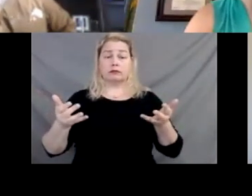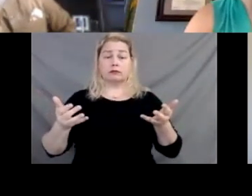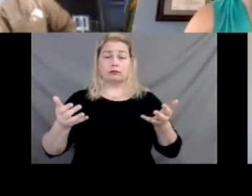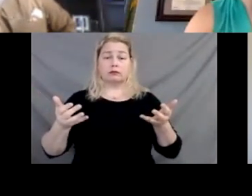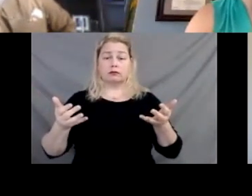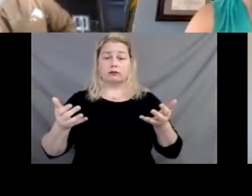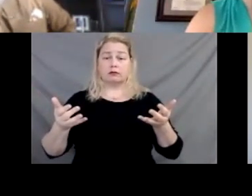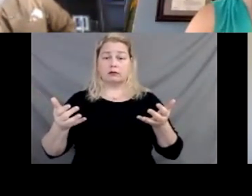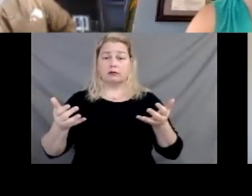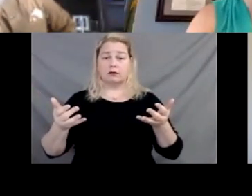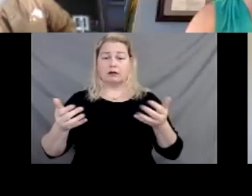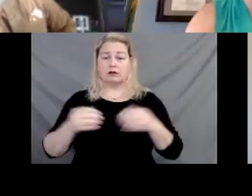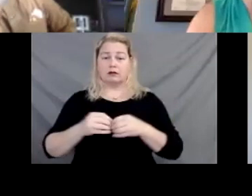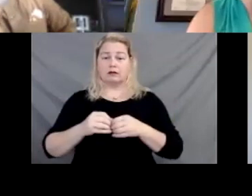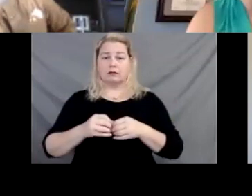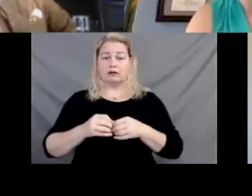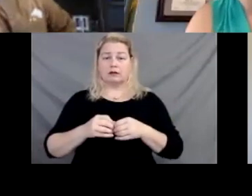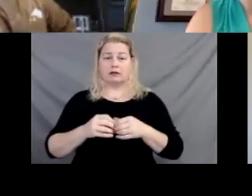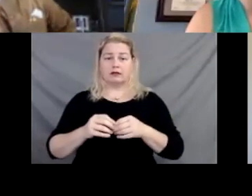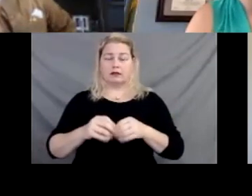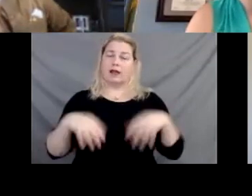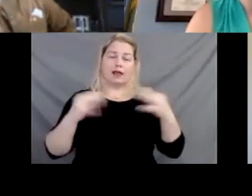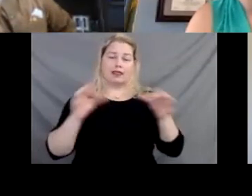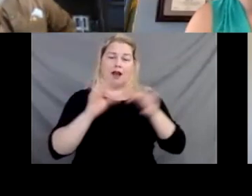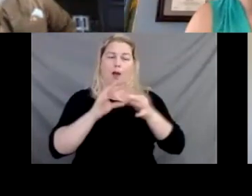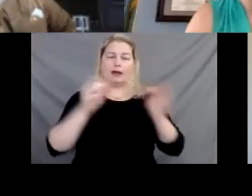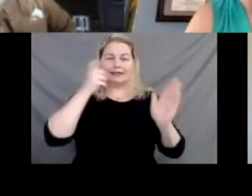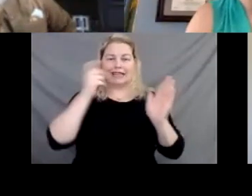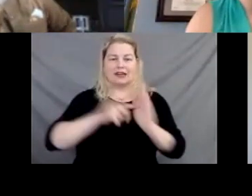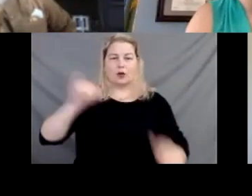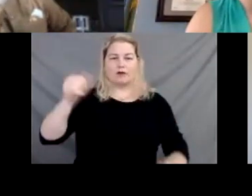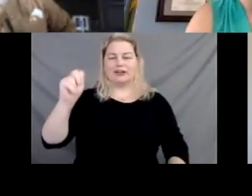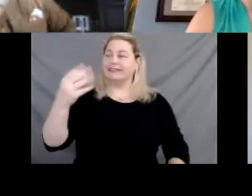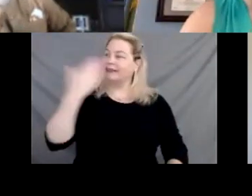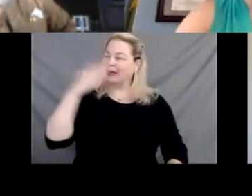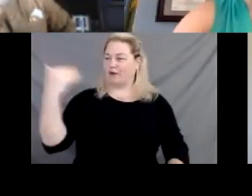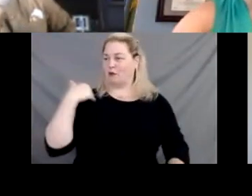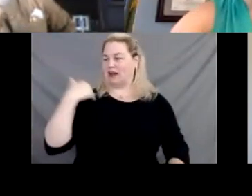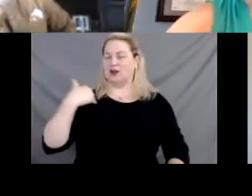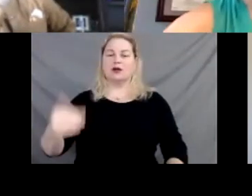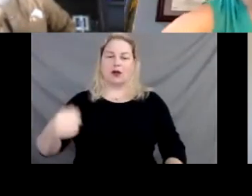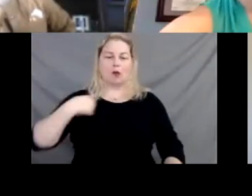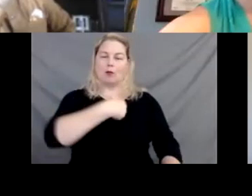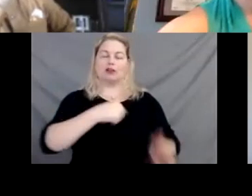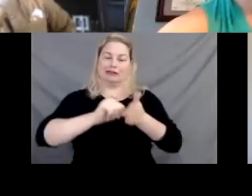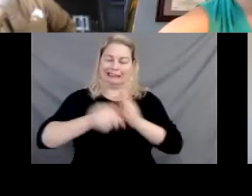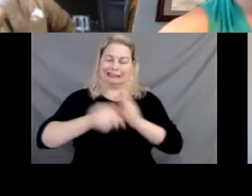Well, the comment is taken note of, Jason, of course, very much. Thank you for the reminder, and we want to be clear about that with the public as